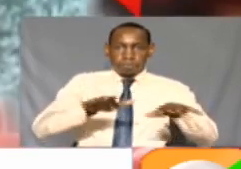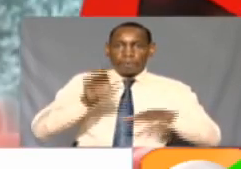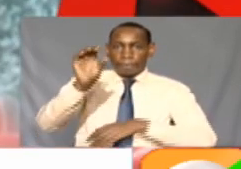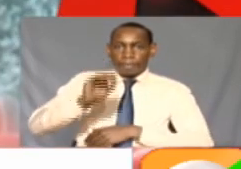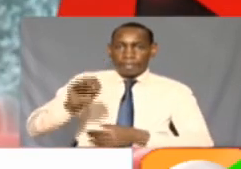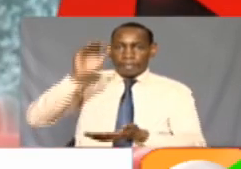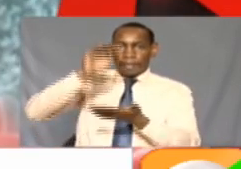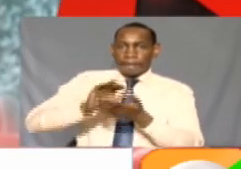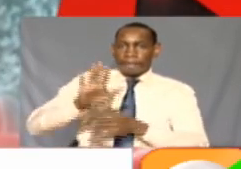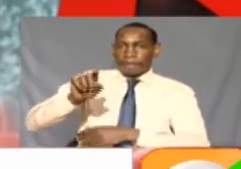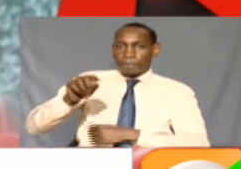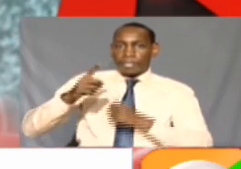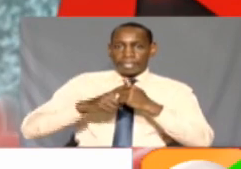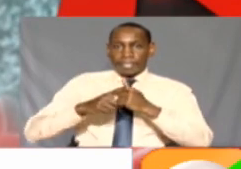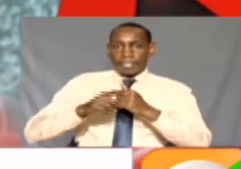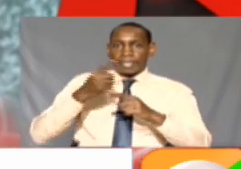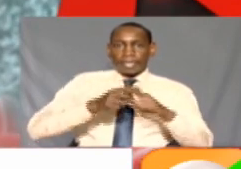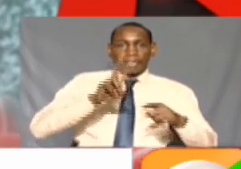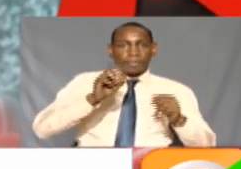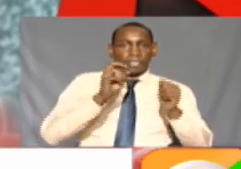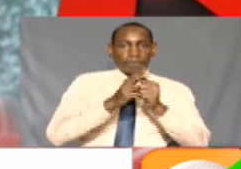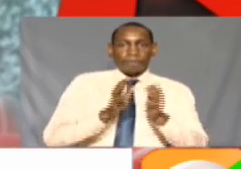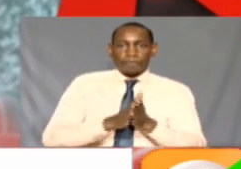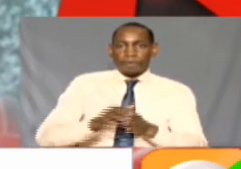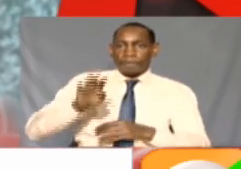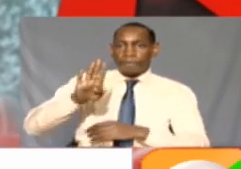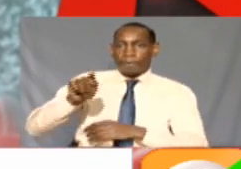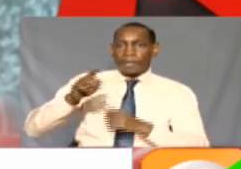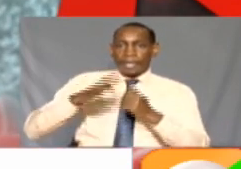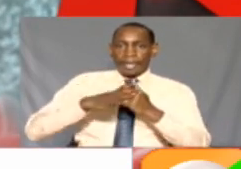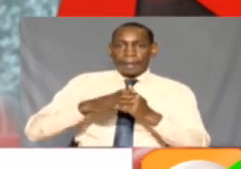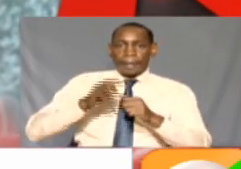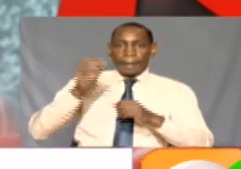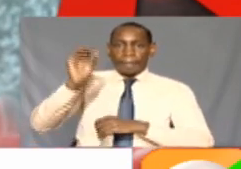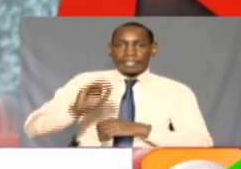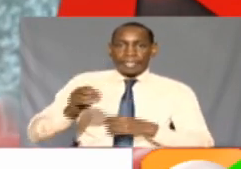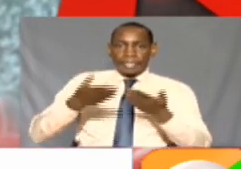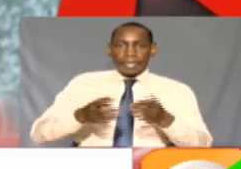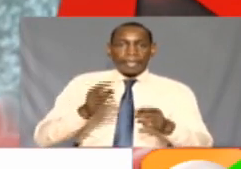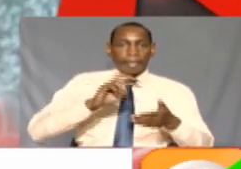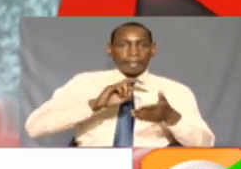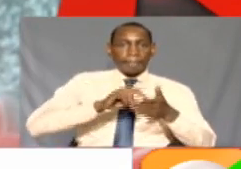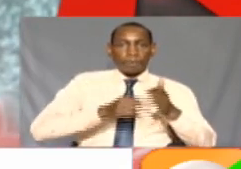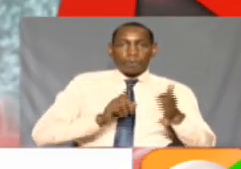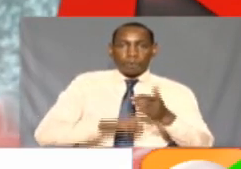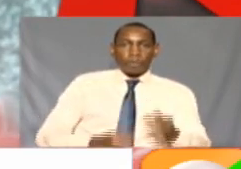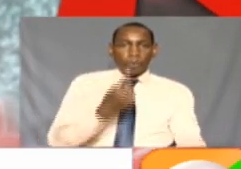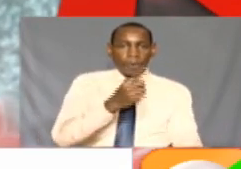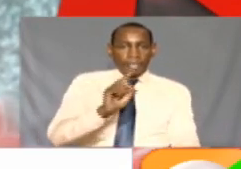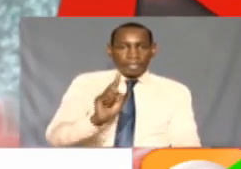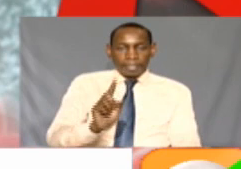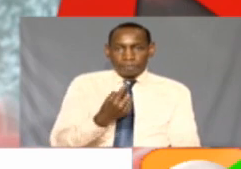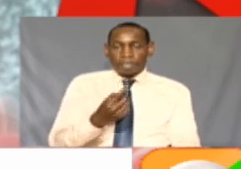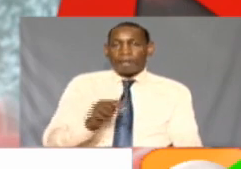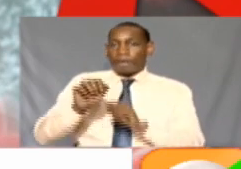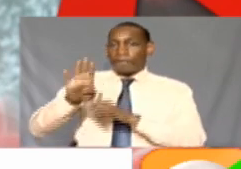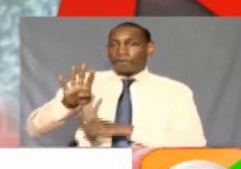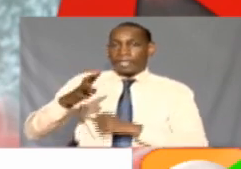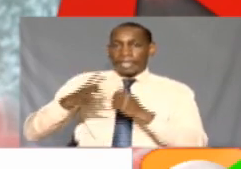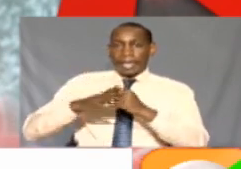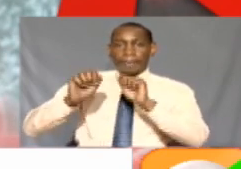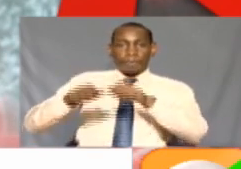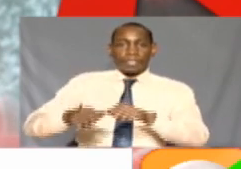declined from 5.6% in 2012 to 4.9% now, meaning in every 1,000 Kenyans, 49 are likely to be